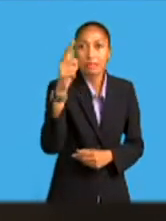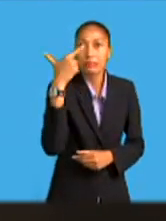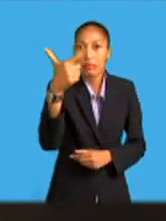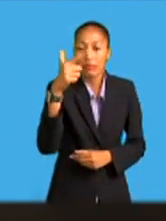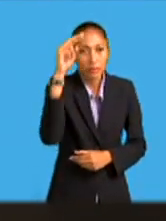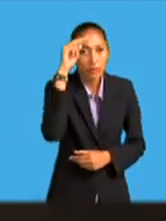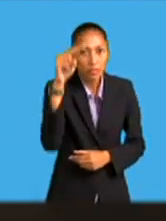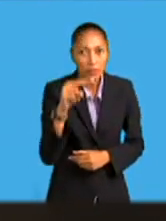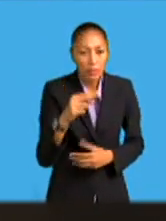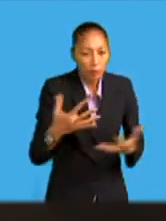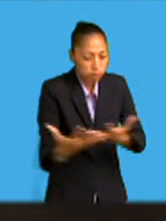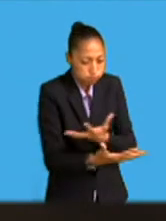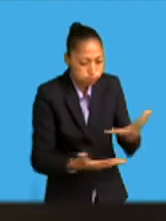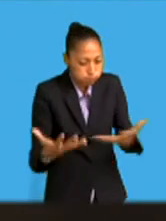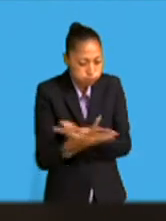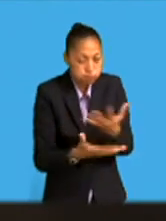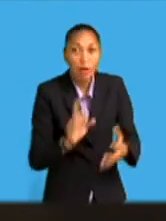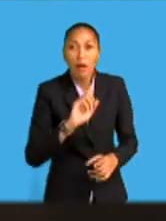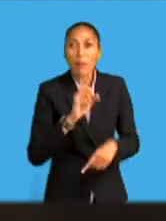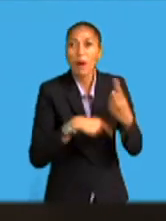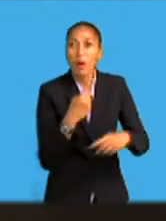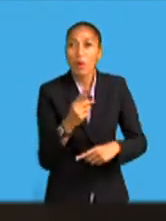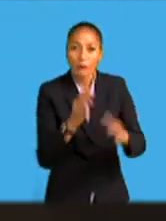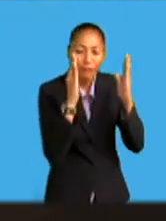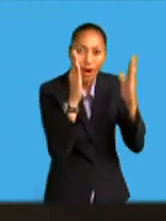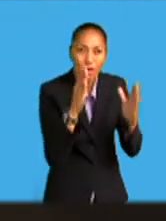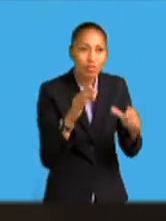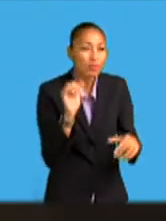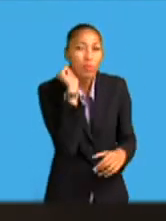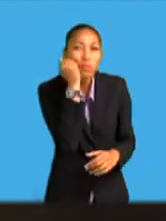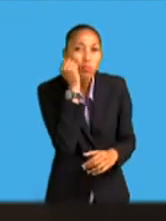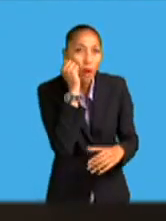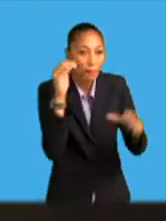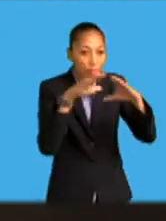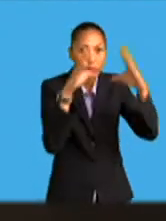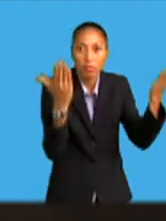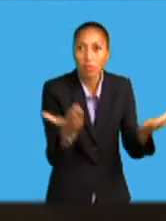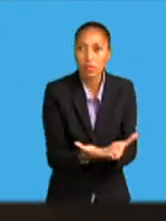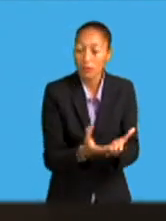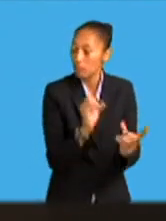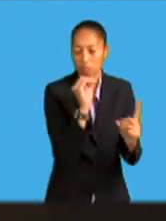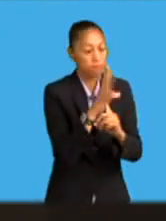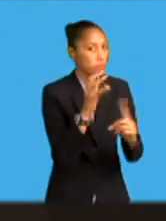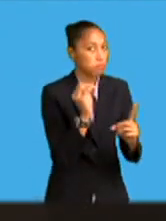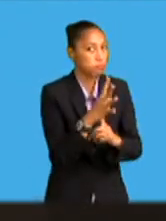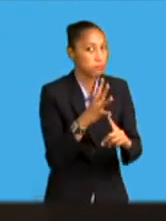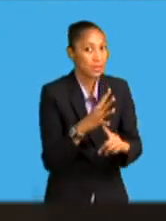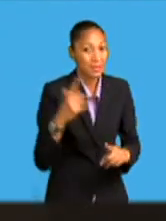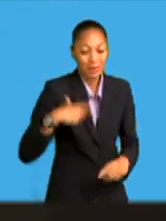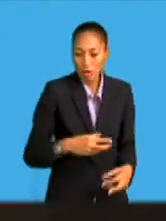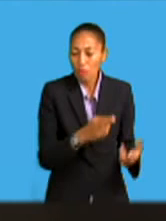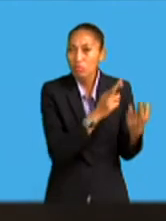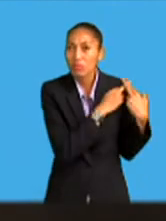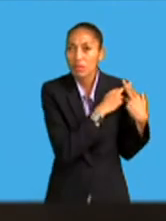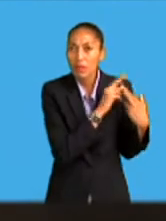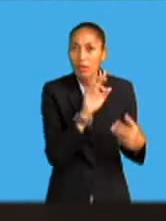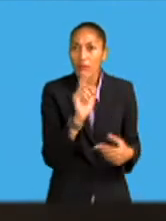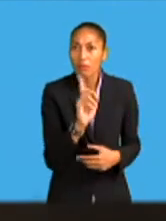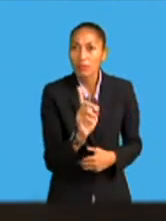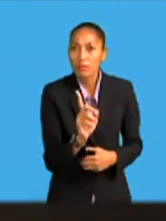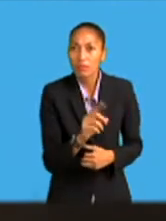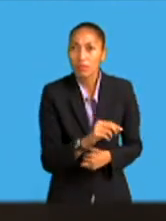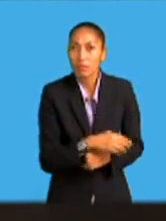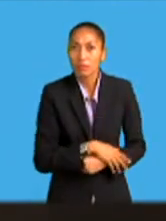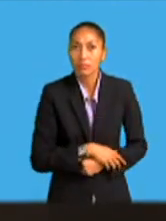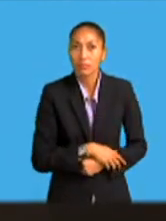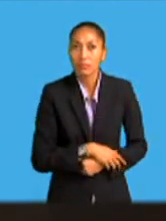that will substantially reduce global warming. This is significant due to our role as custodians of